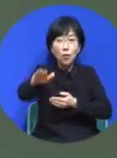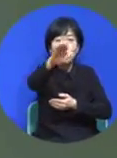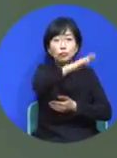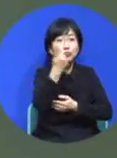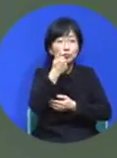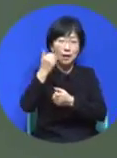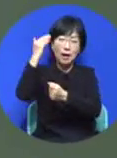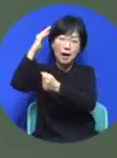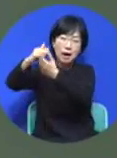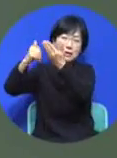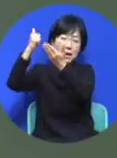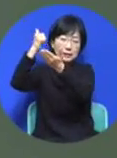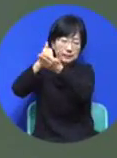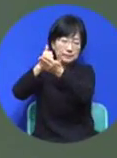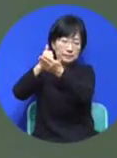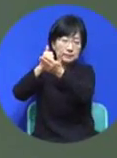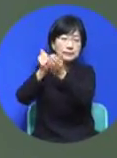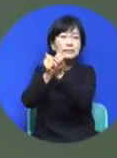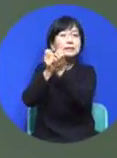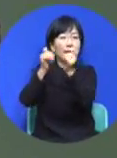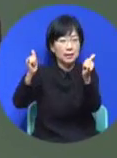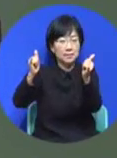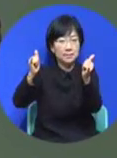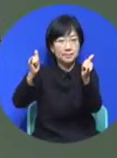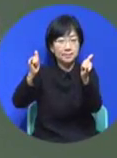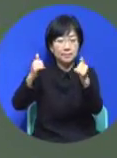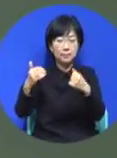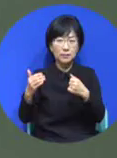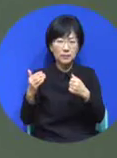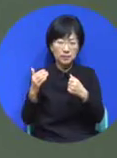And I can't criticize you freely. Why? Because you're the people of God.